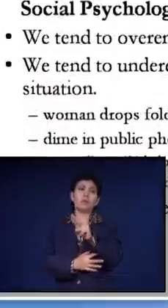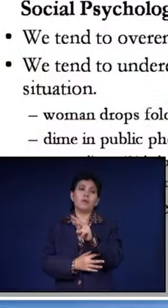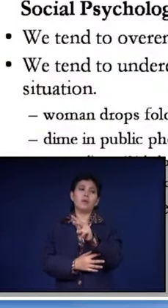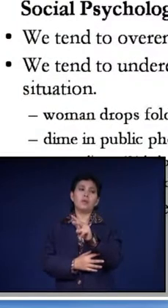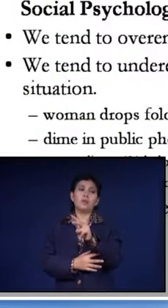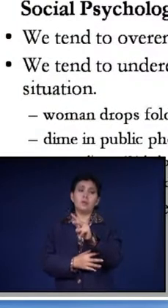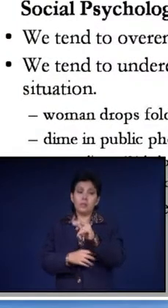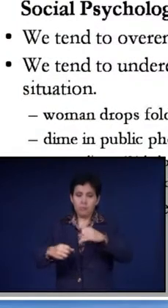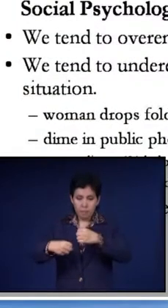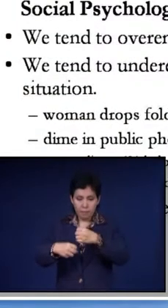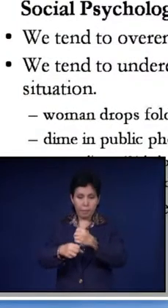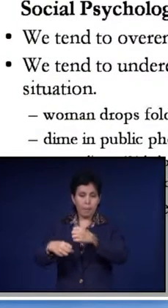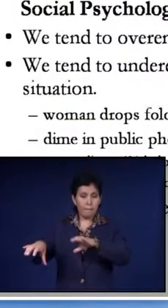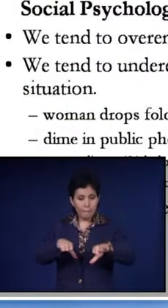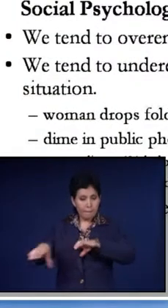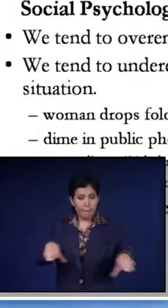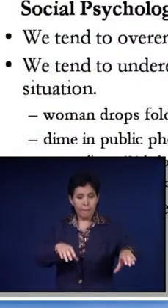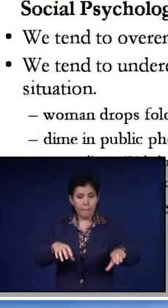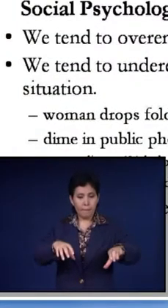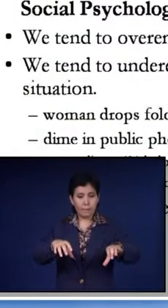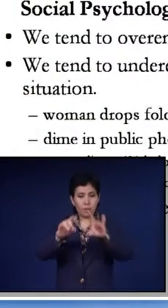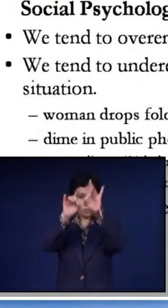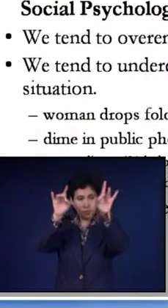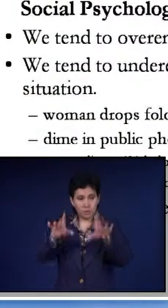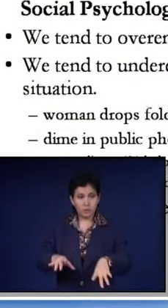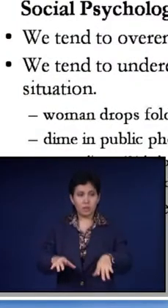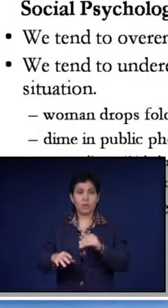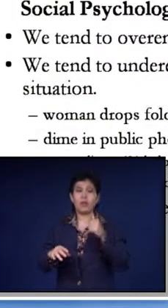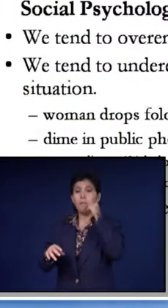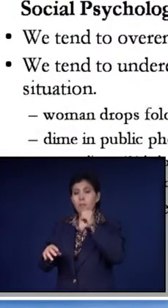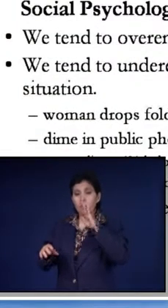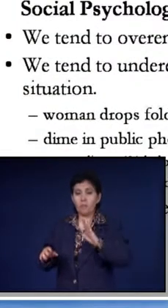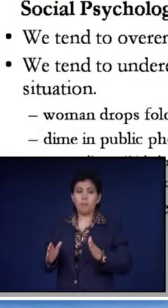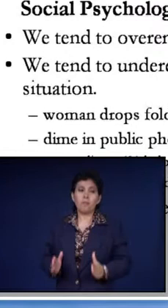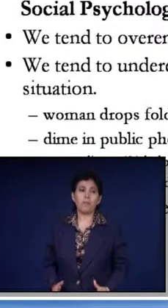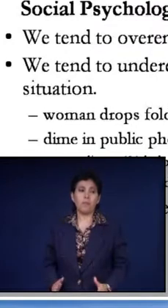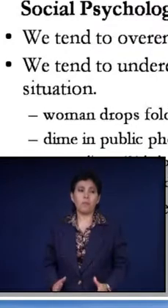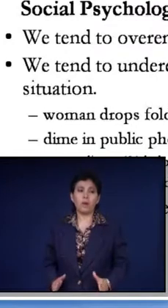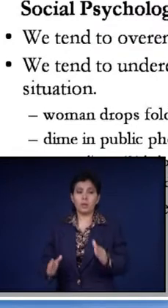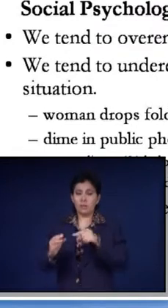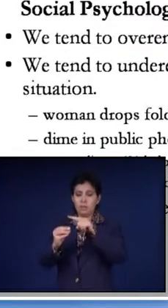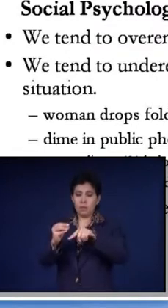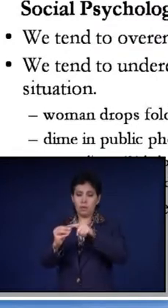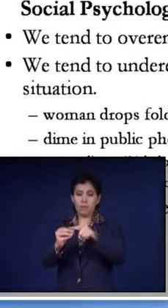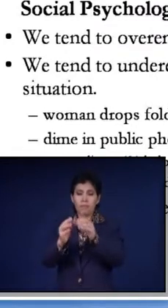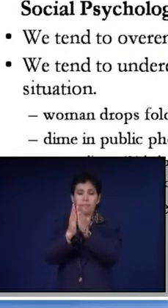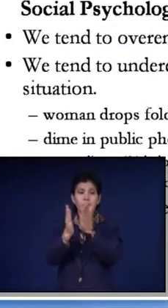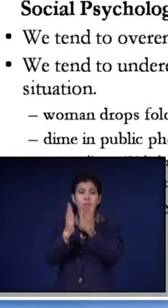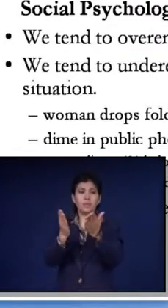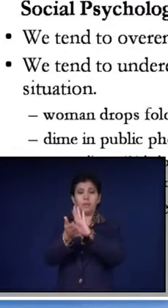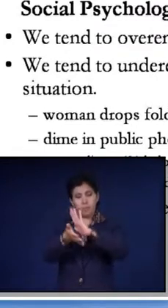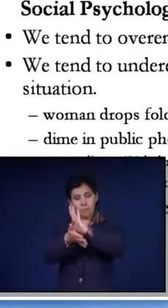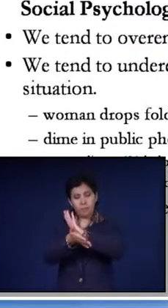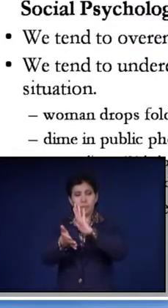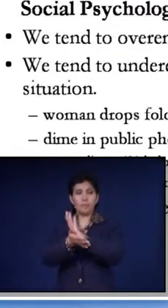an experiment which has the woman drop folders full of paper, and